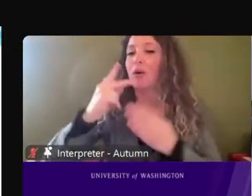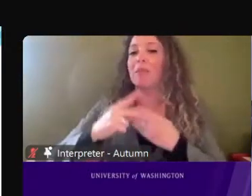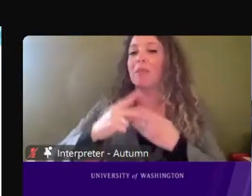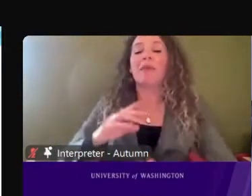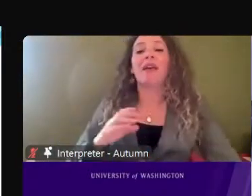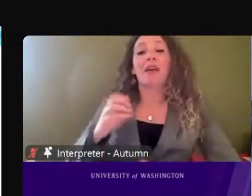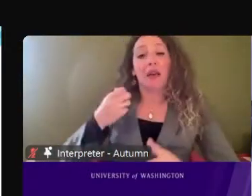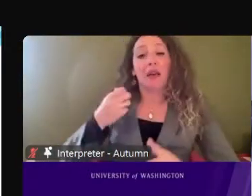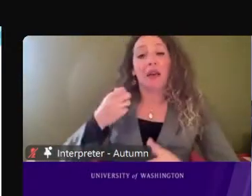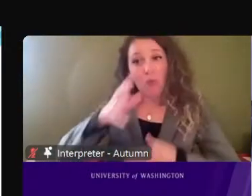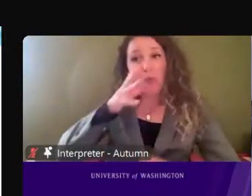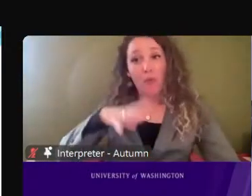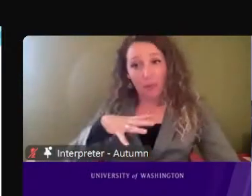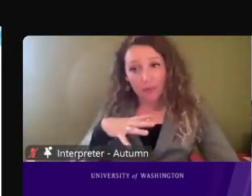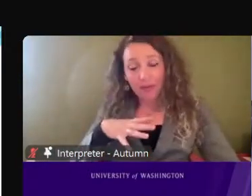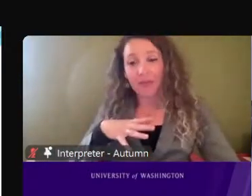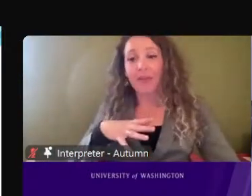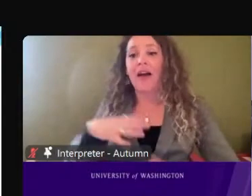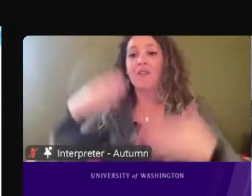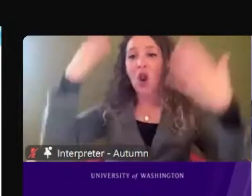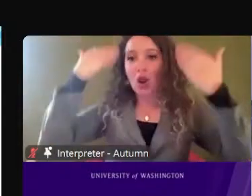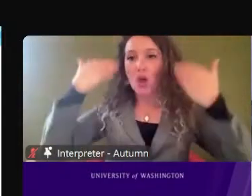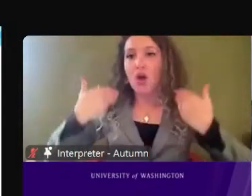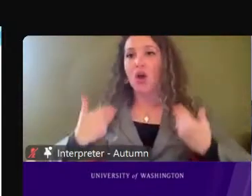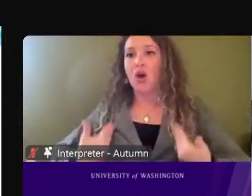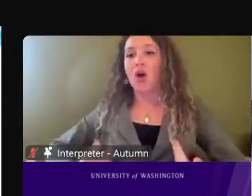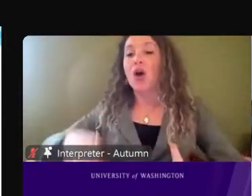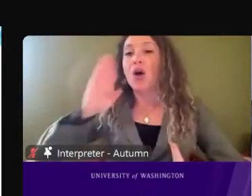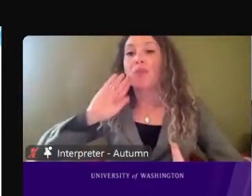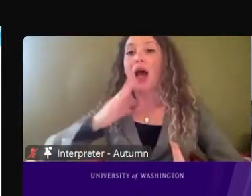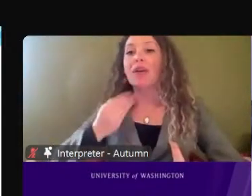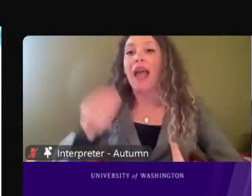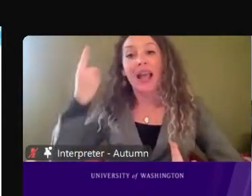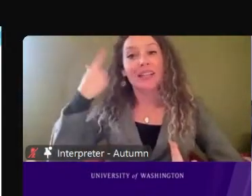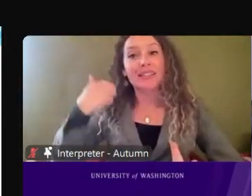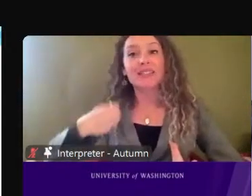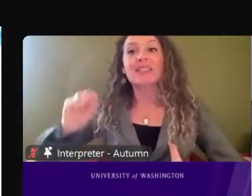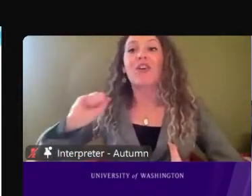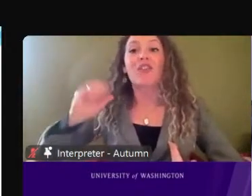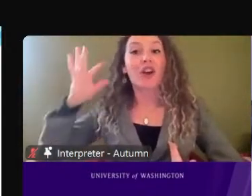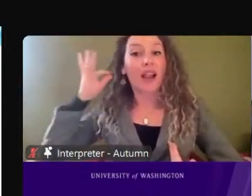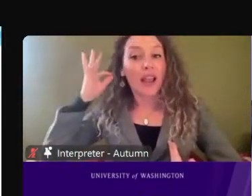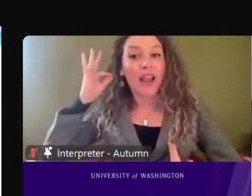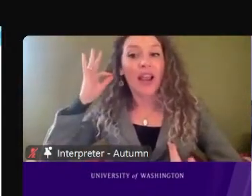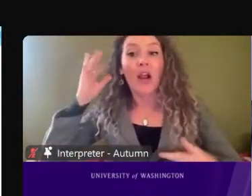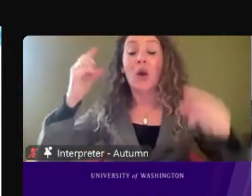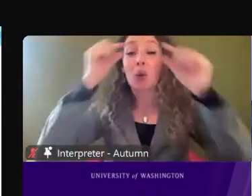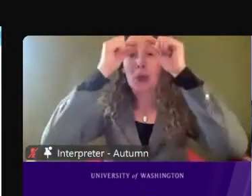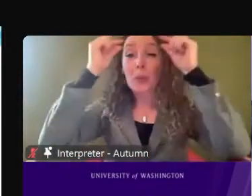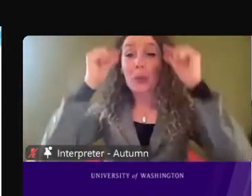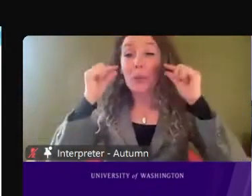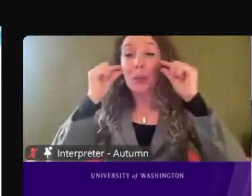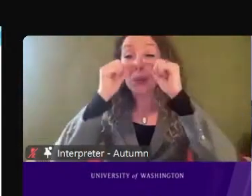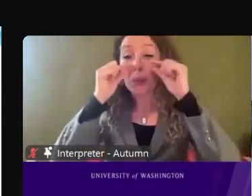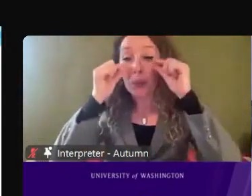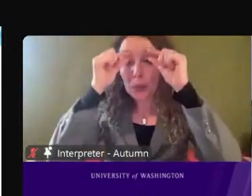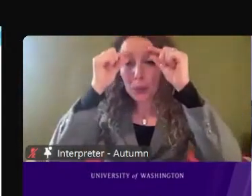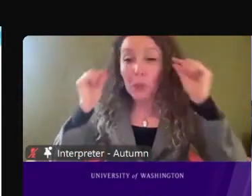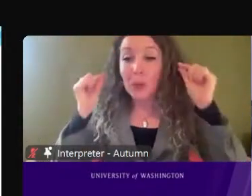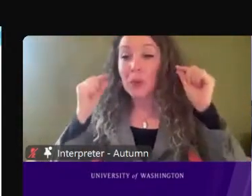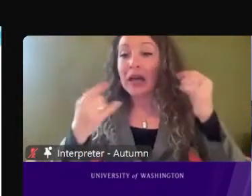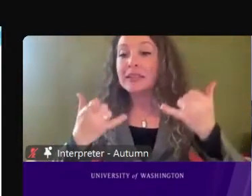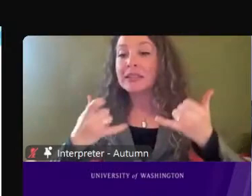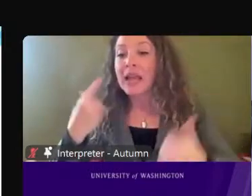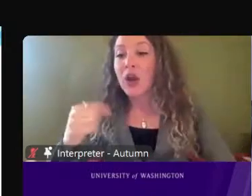I have long brown and silver hair. I have bright blue rimmed glasses on, and today I'm wearing a green